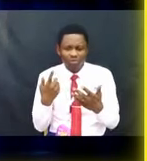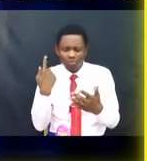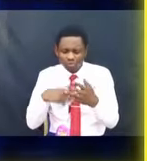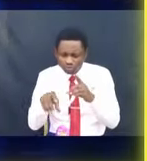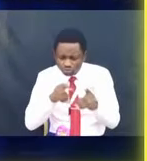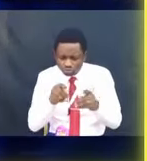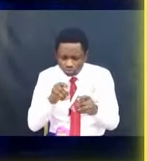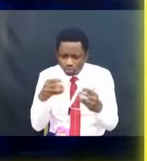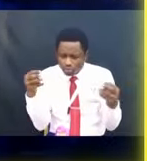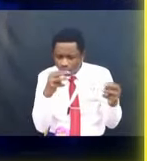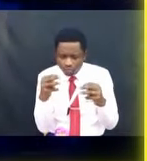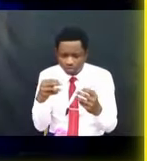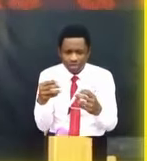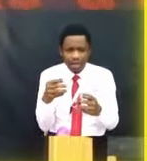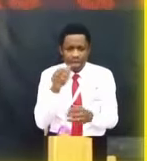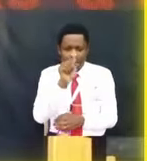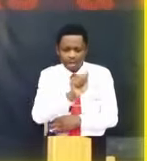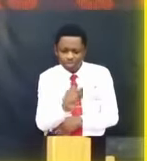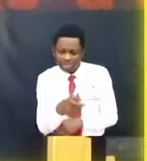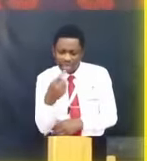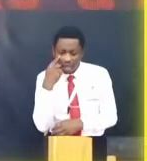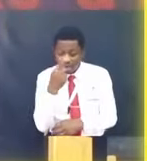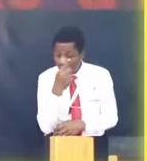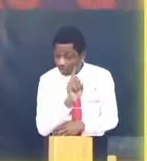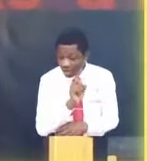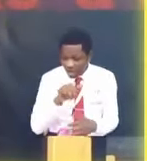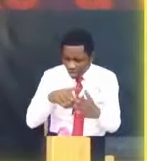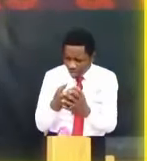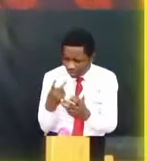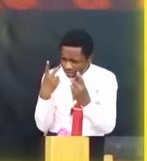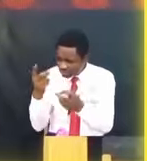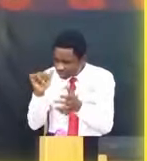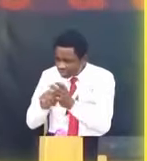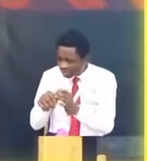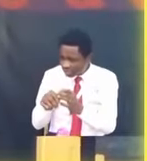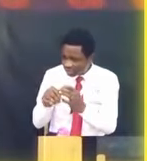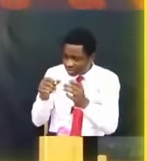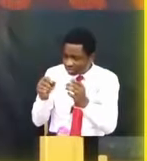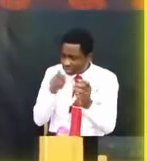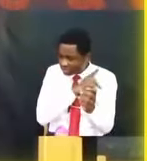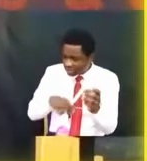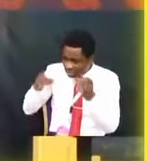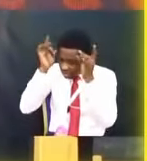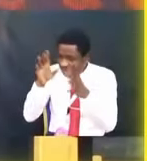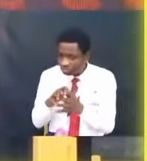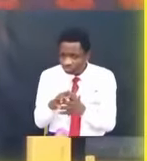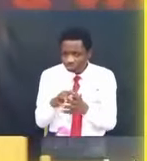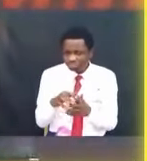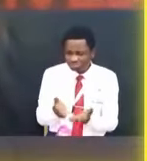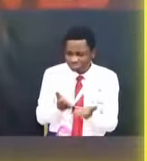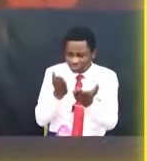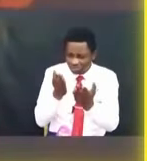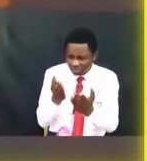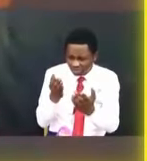battlefront? Where was his eyes? How could he manage to see that the king was in danger? I will suggest that he was